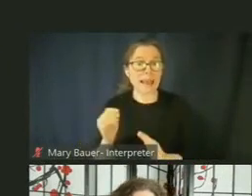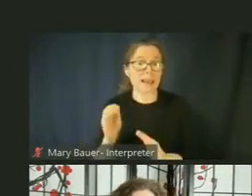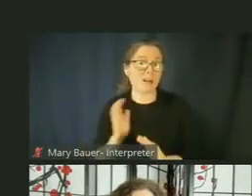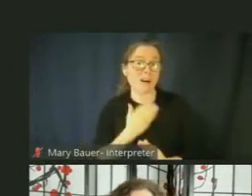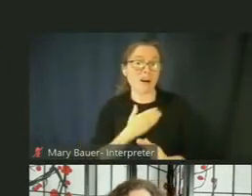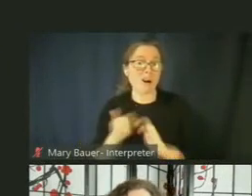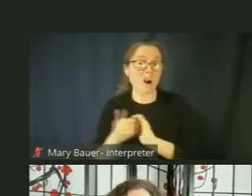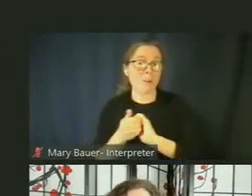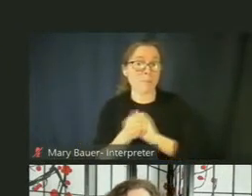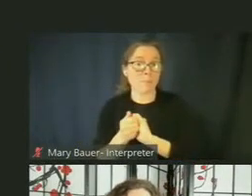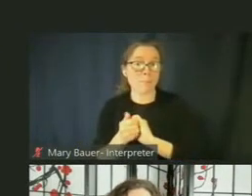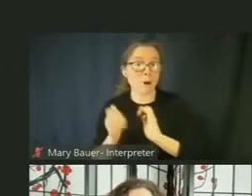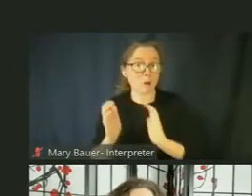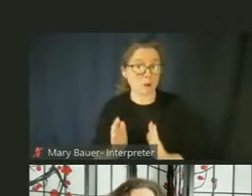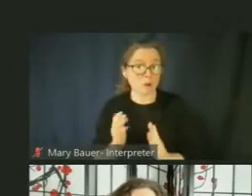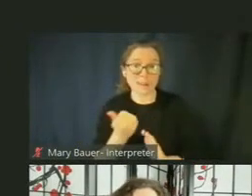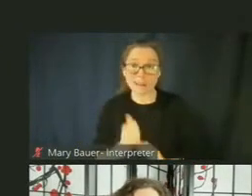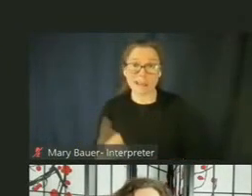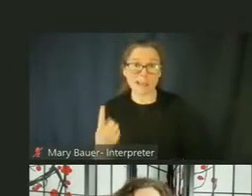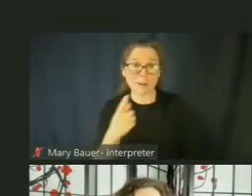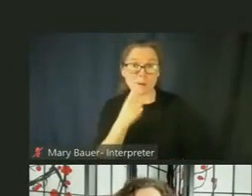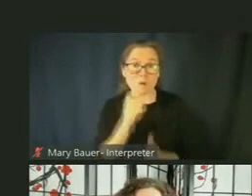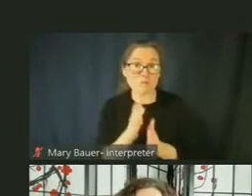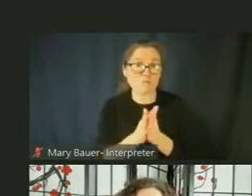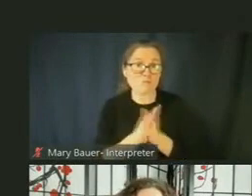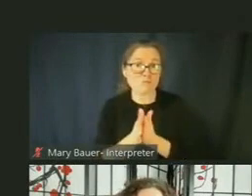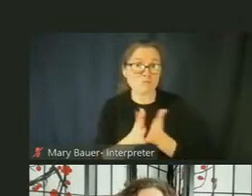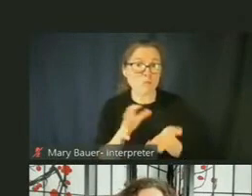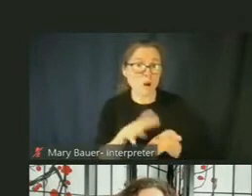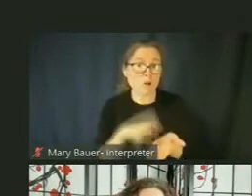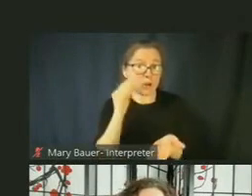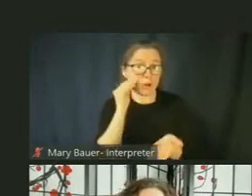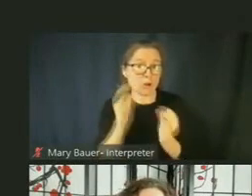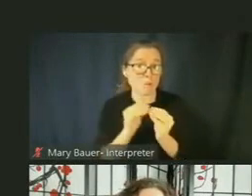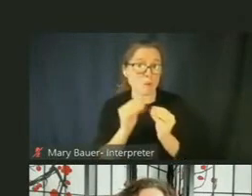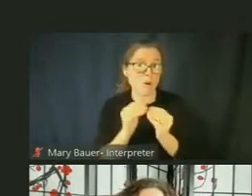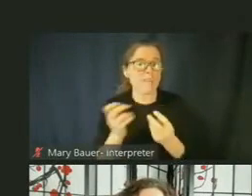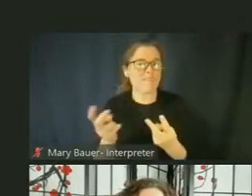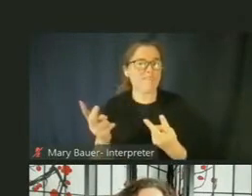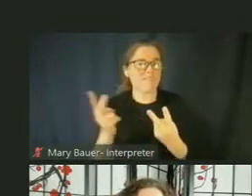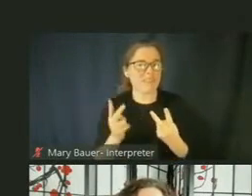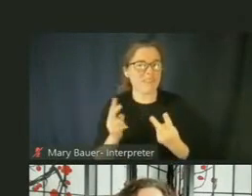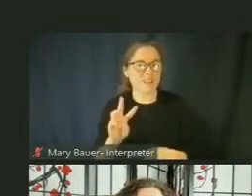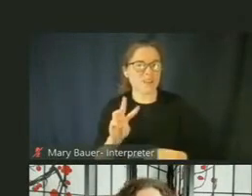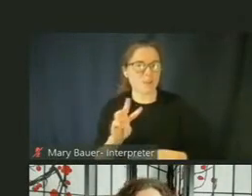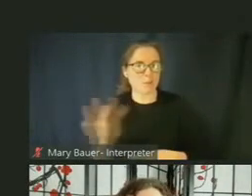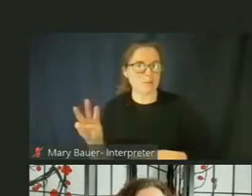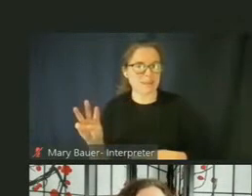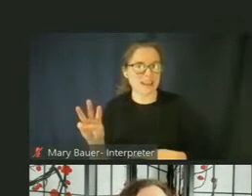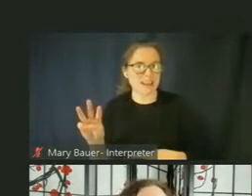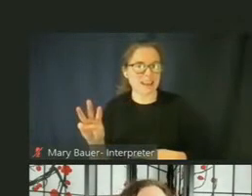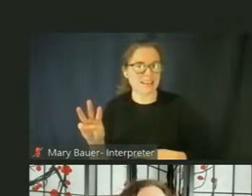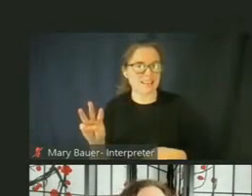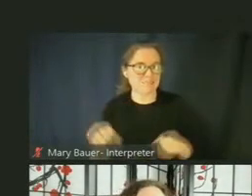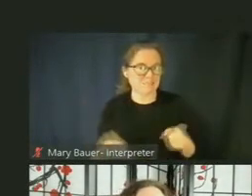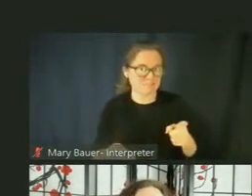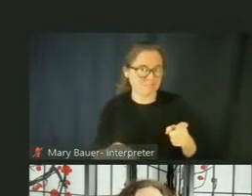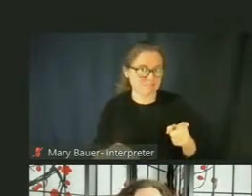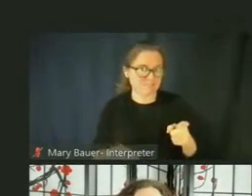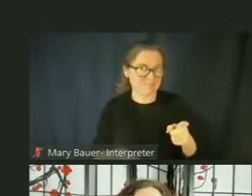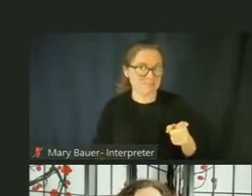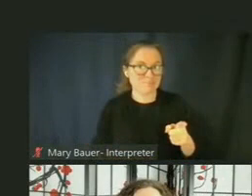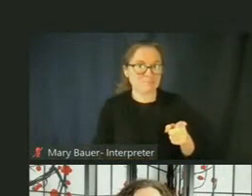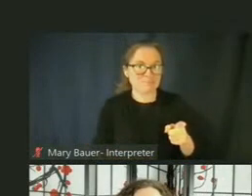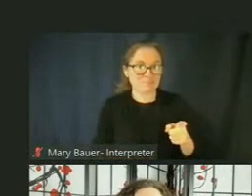partners and anyone who wants to learn more, we want to encourage you to visit our website, which is posted on the next slide.